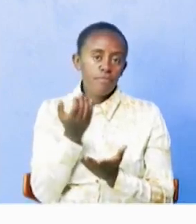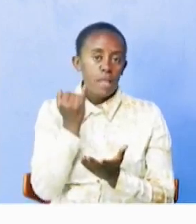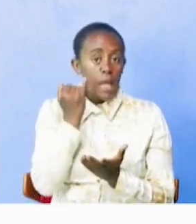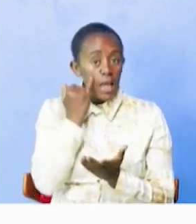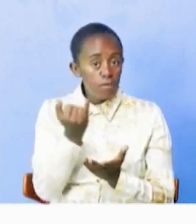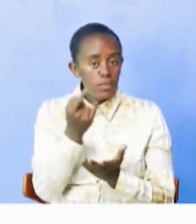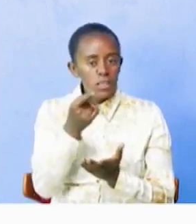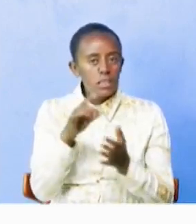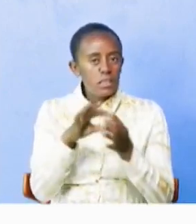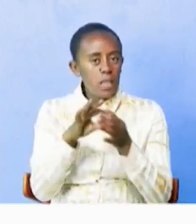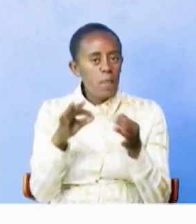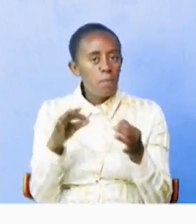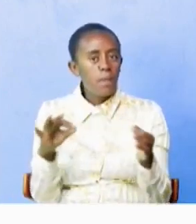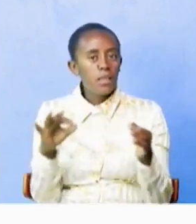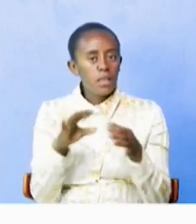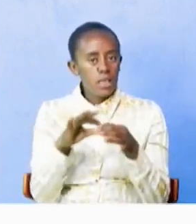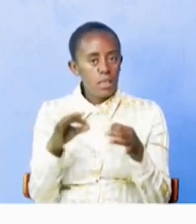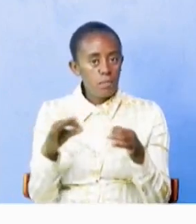the statement